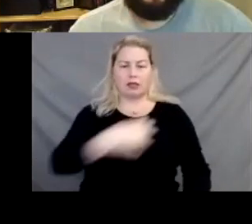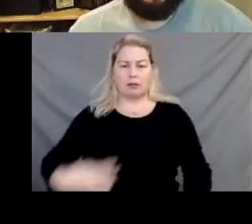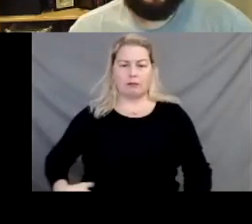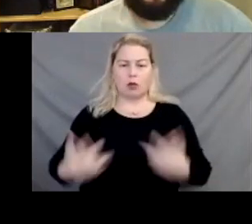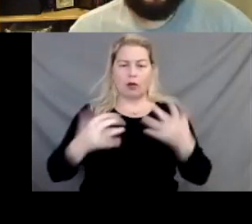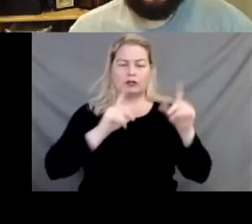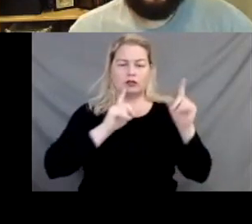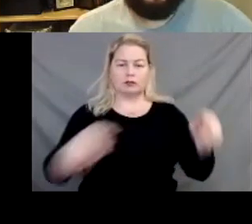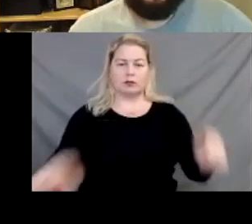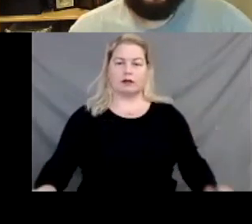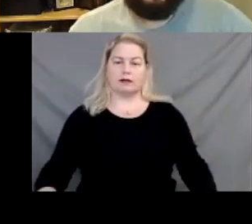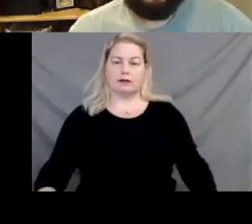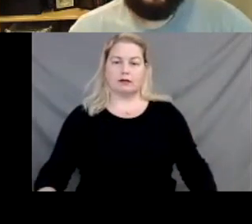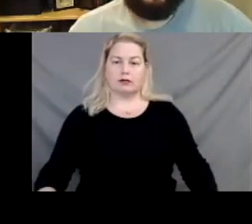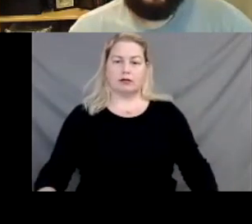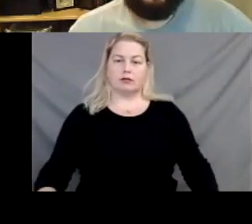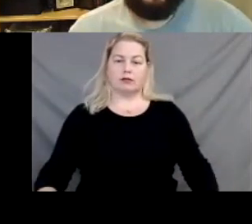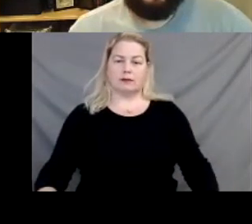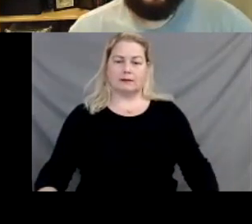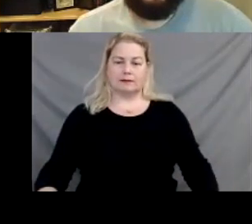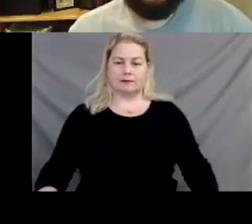Blake actually took the words right out of my mouth.